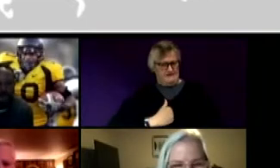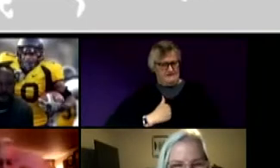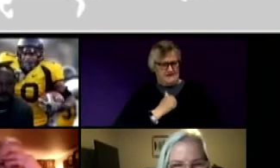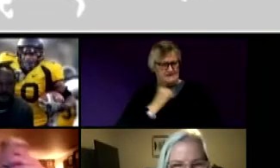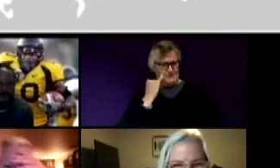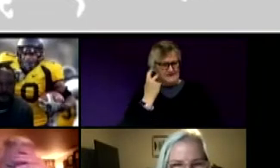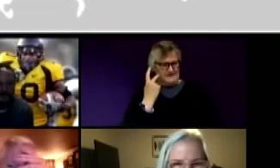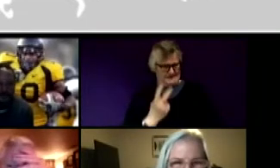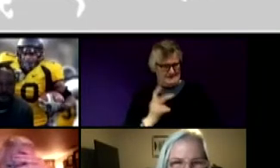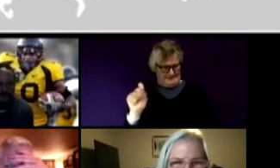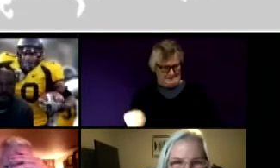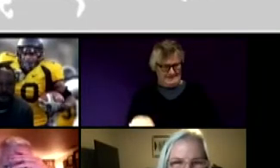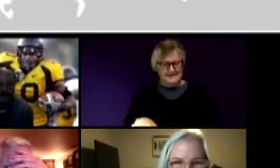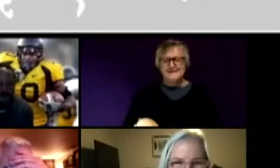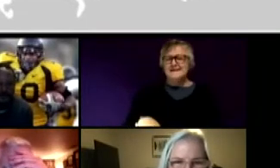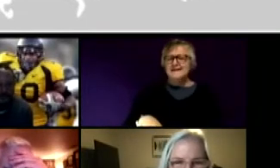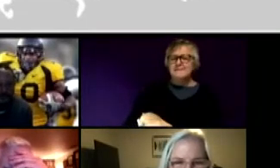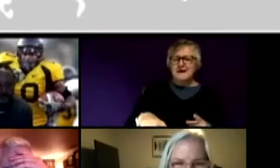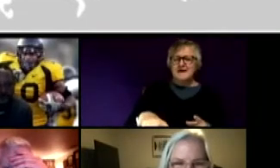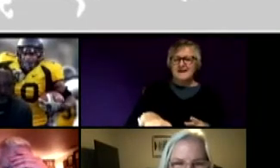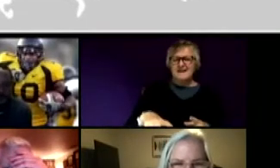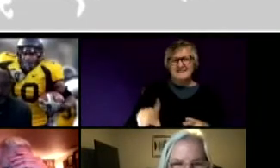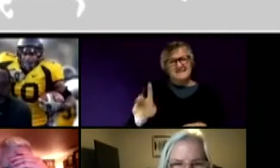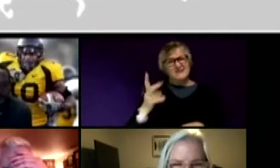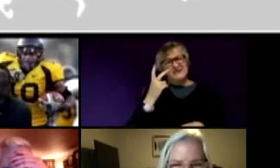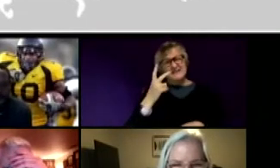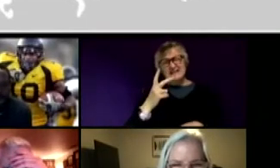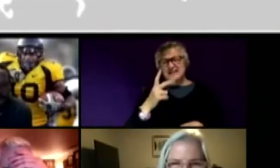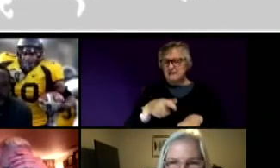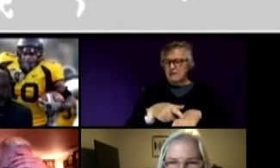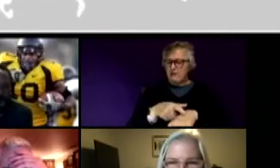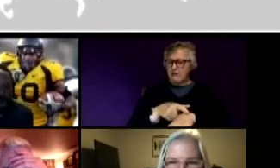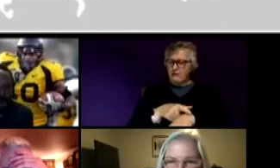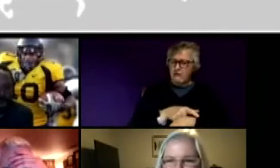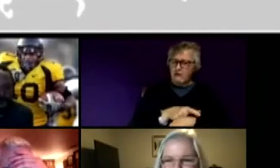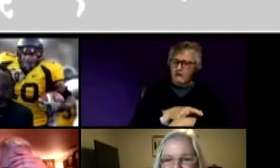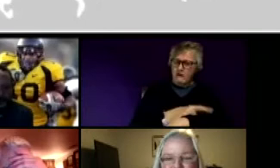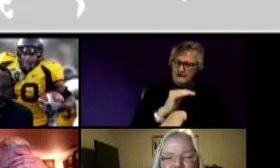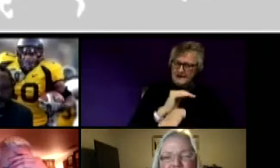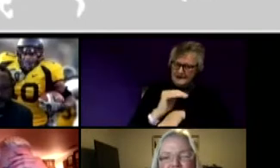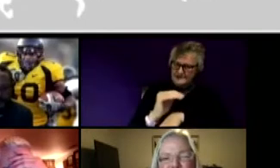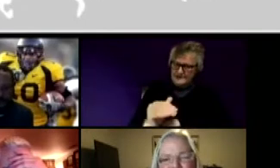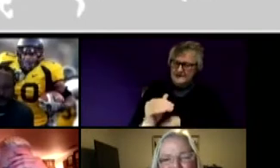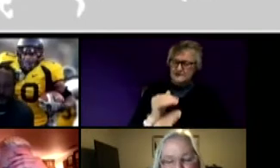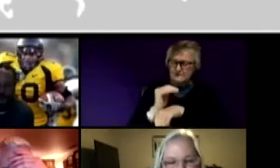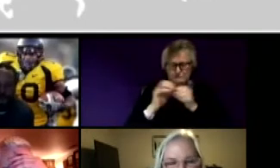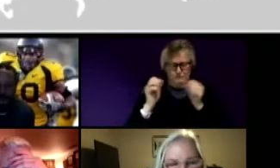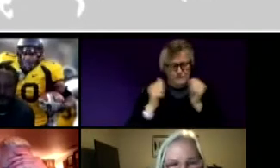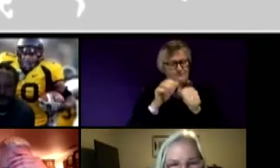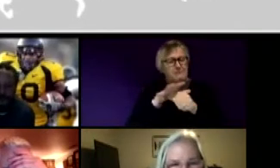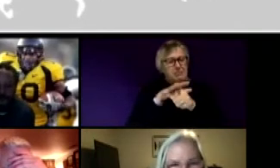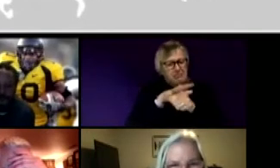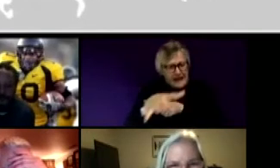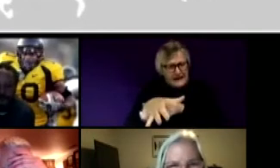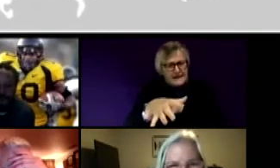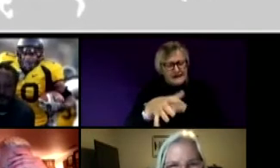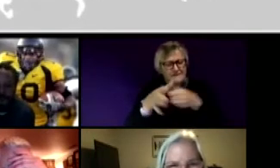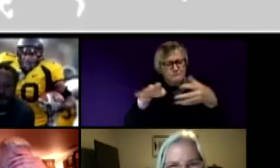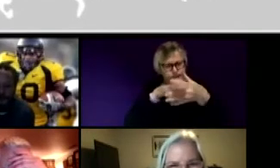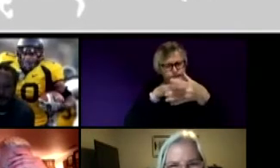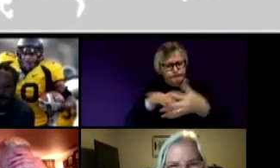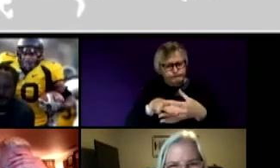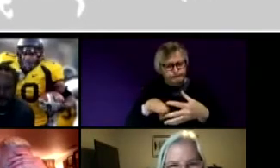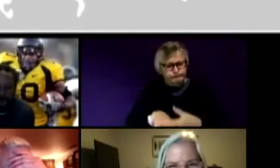know, it's a long meeting, take water breaks. We're gonna do these welcoming remarks, which we're in the process of doing right now. Then we're gonna have the